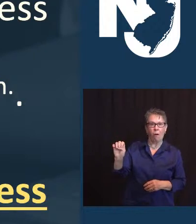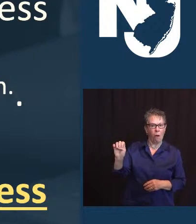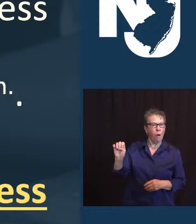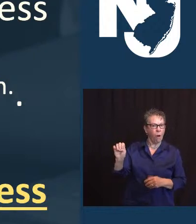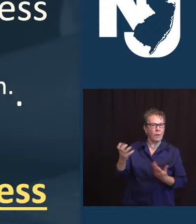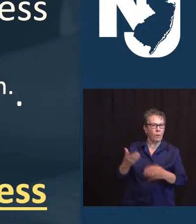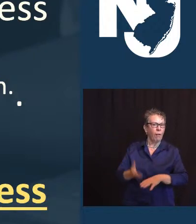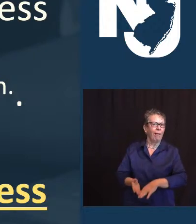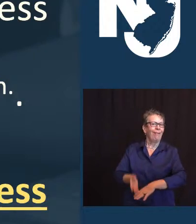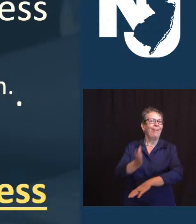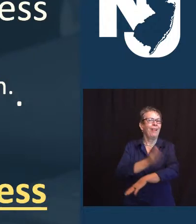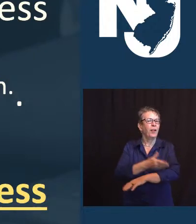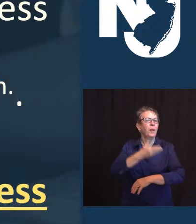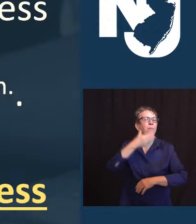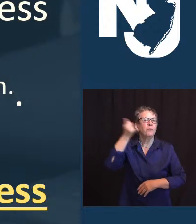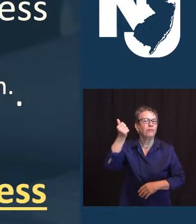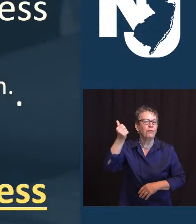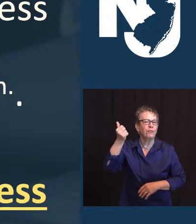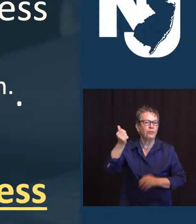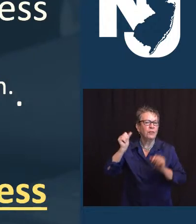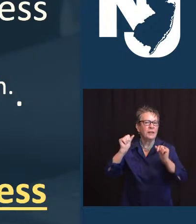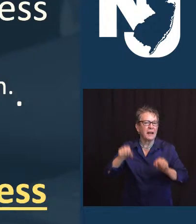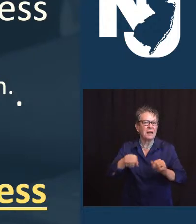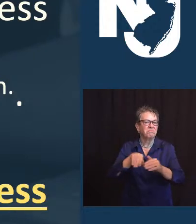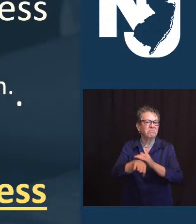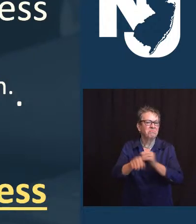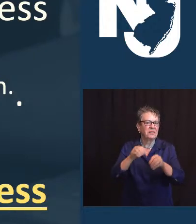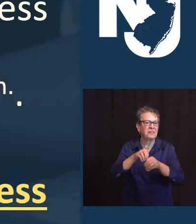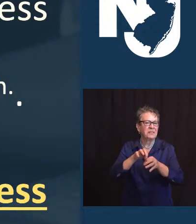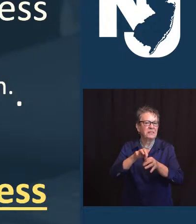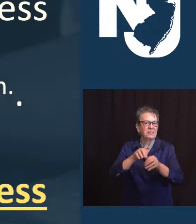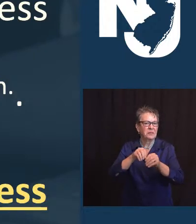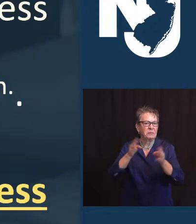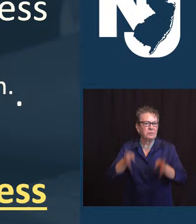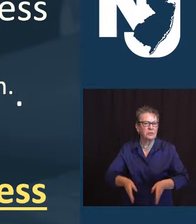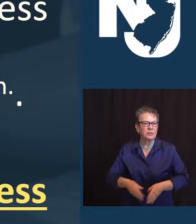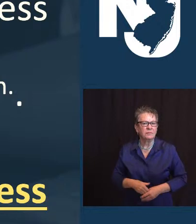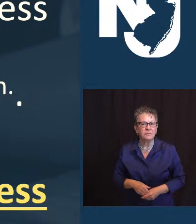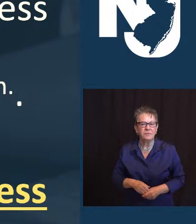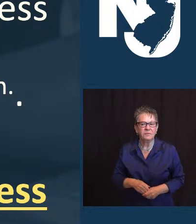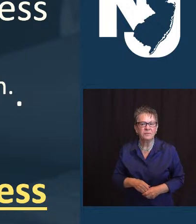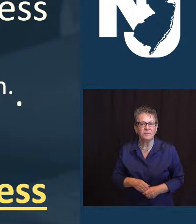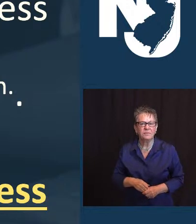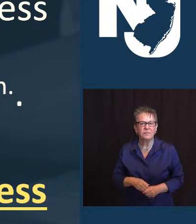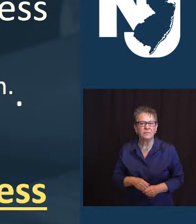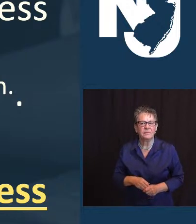the New Jersey Economic Development Authority that they are extending the application period for small